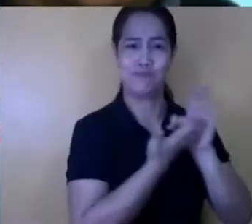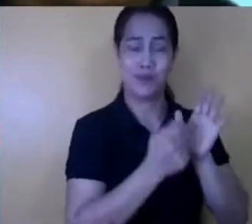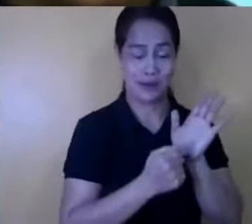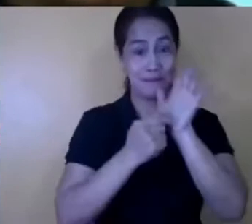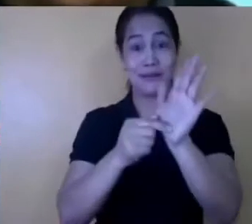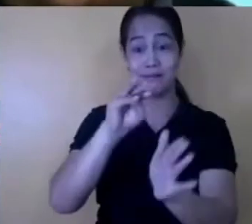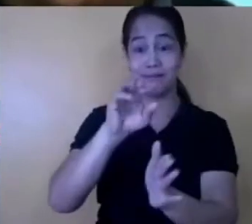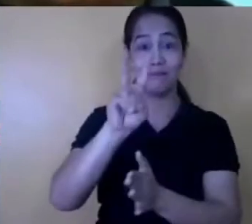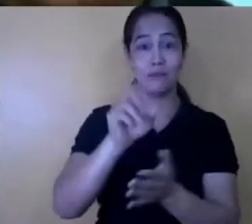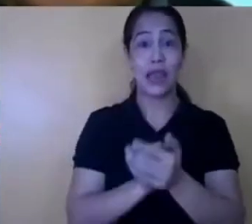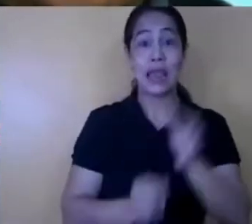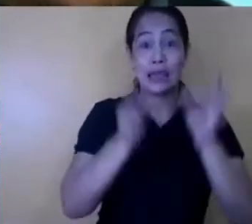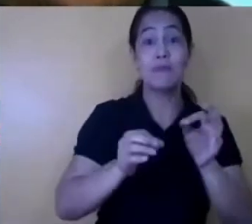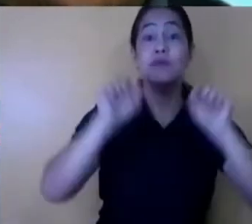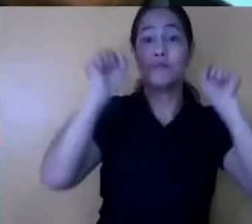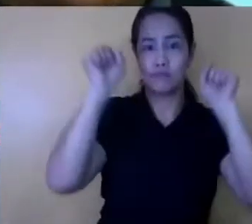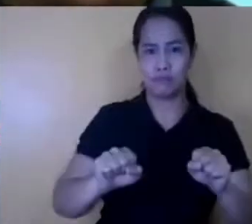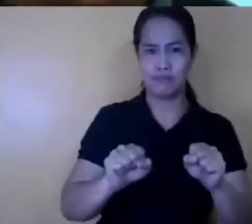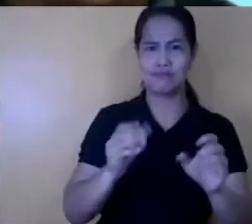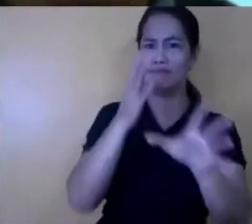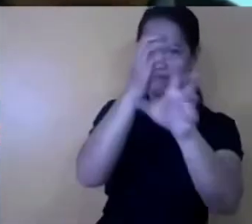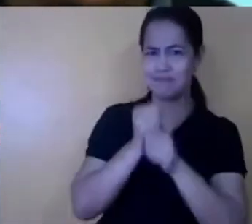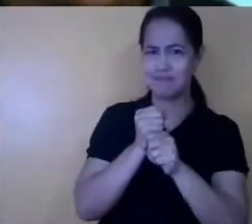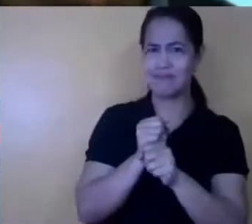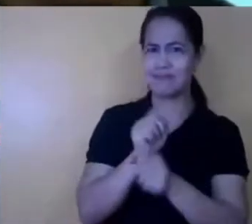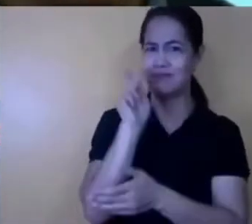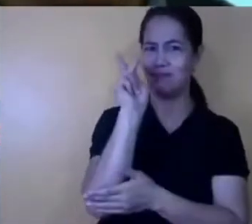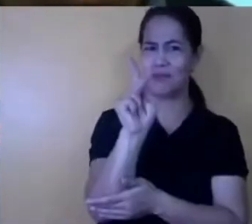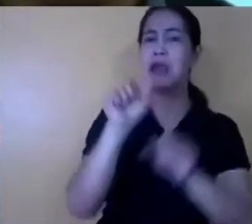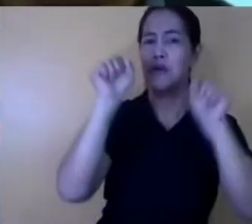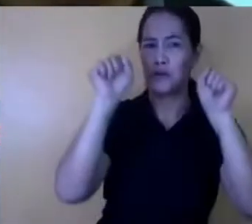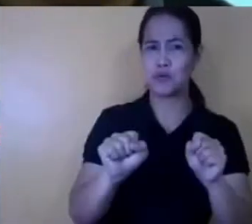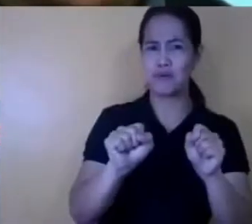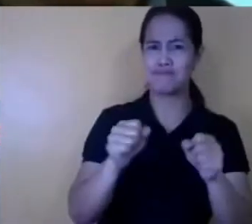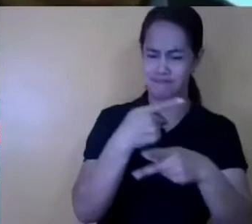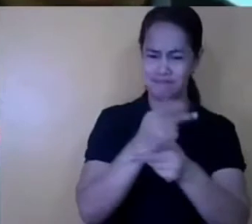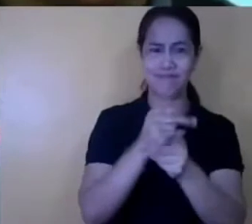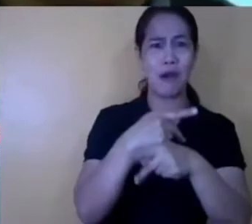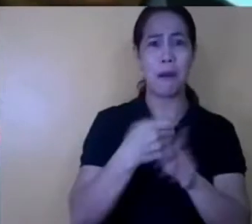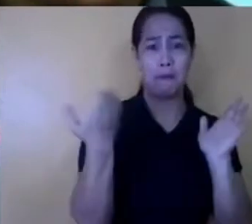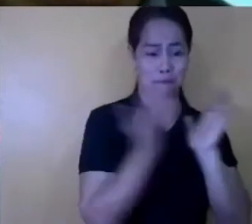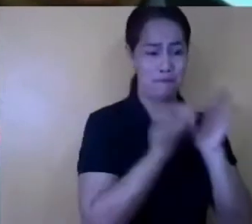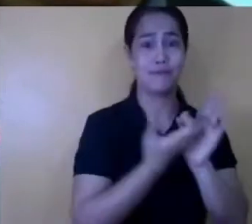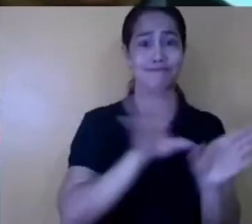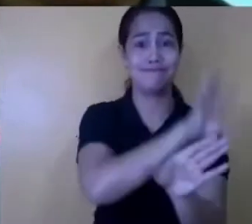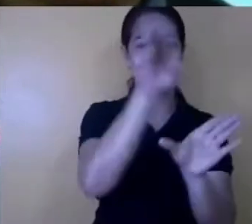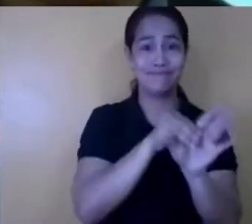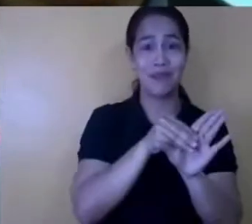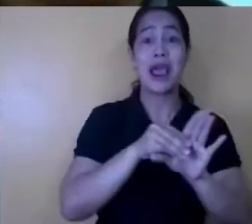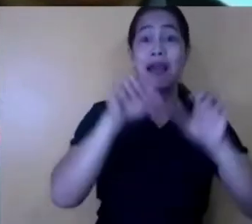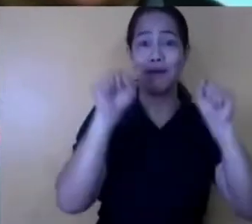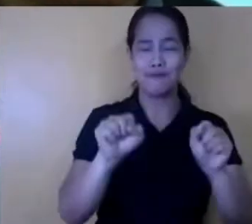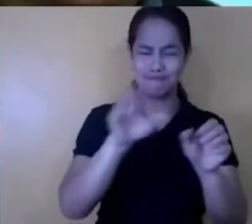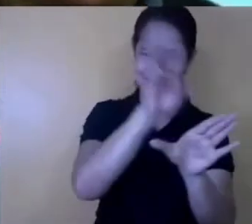If you're able to reach the point where you get to produce your proof of participation or involvement in a school